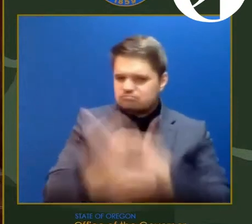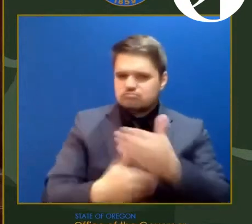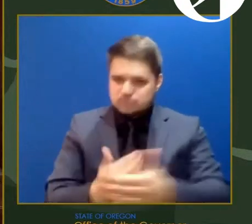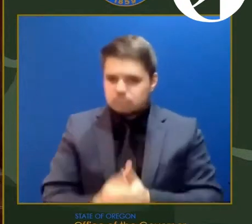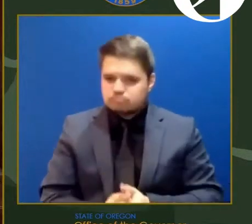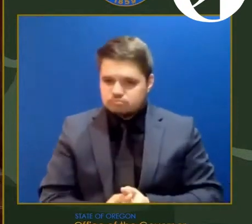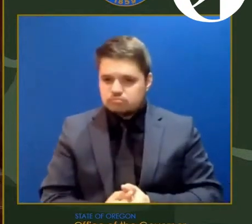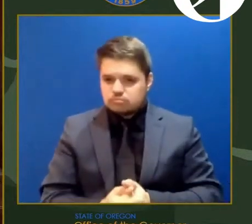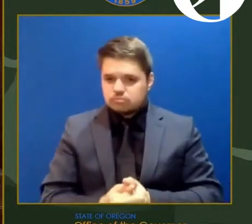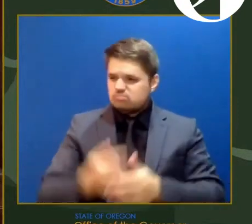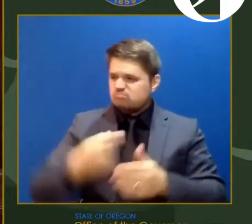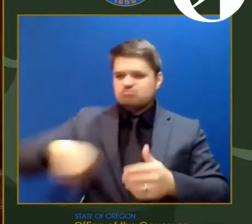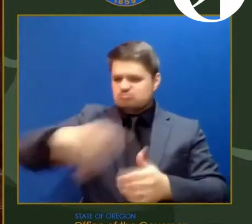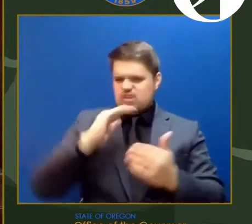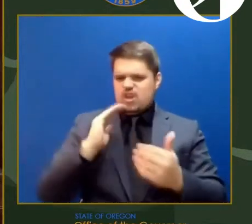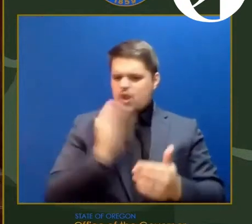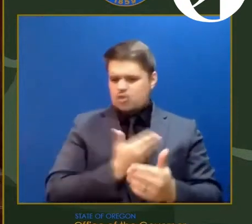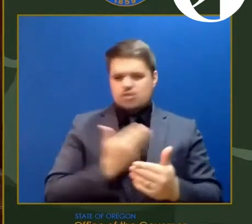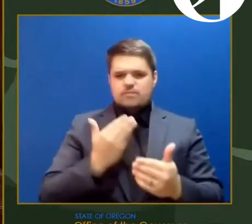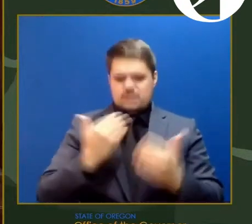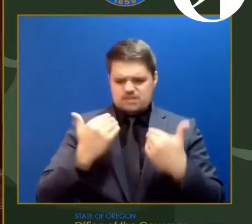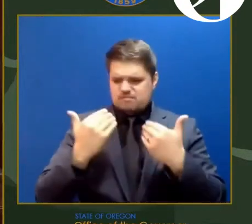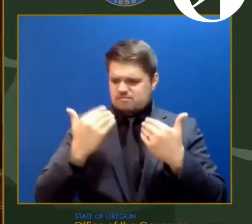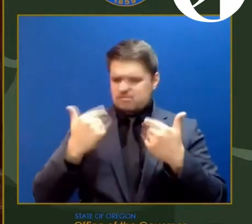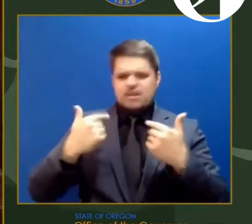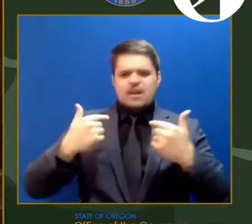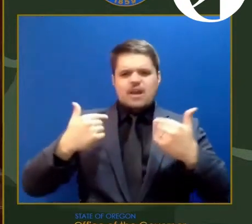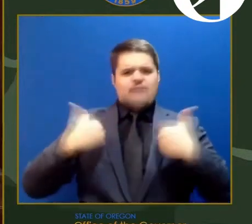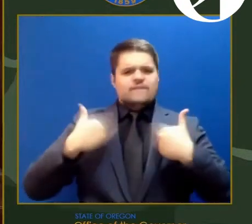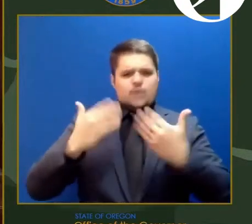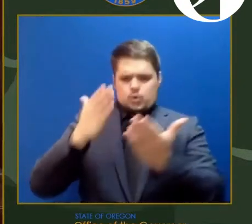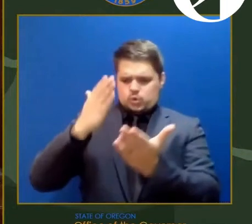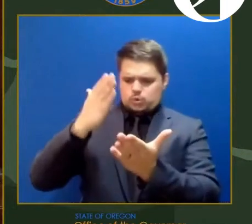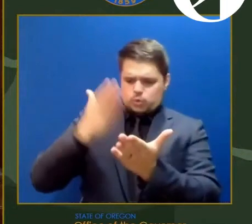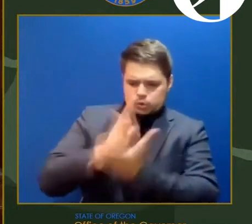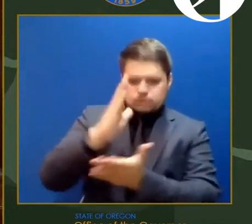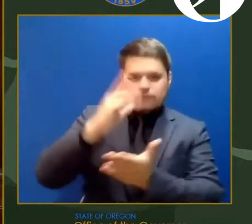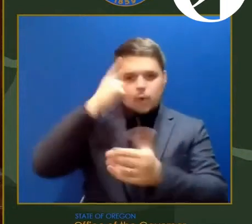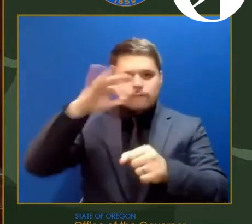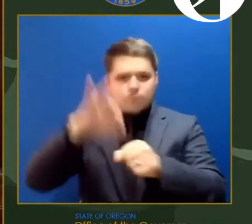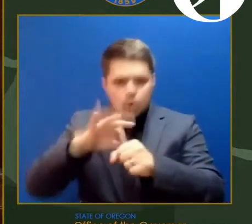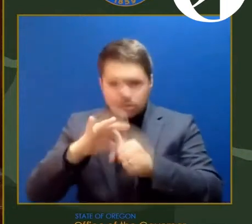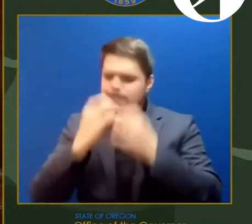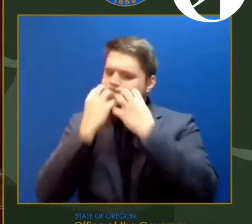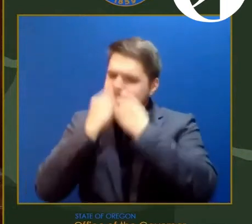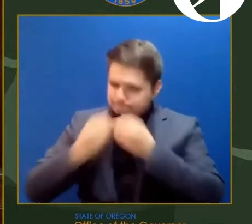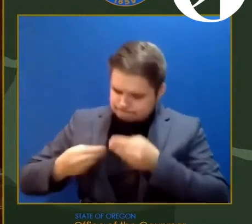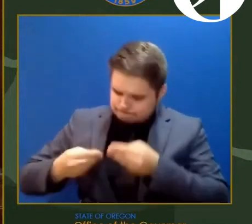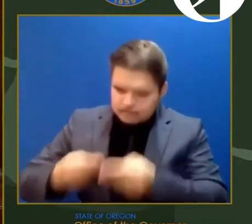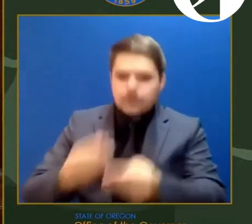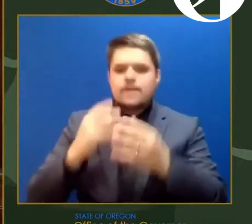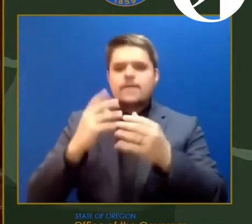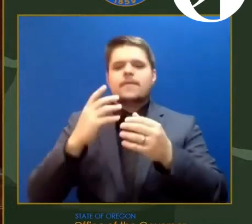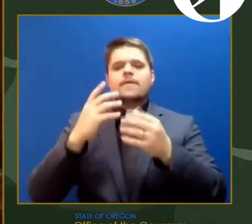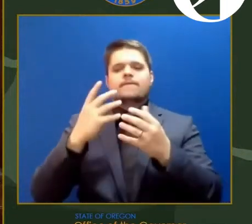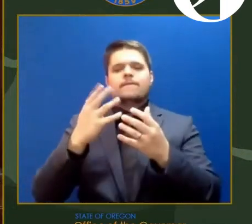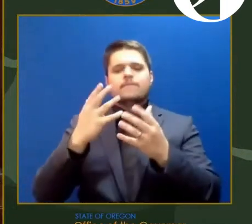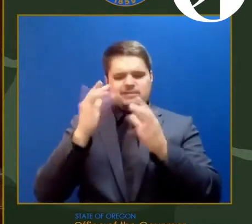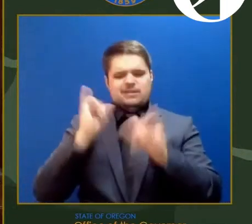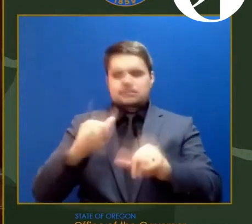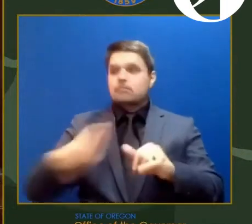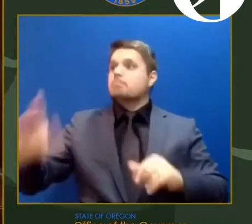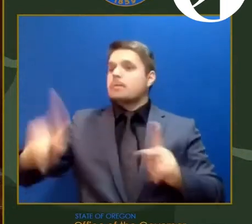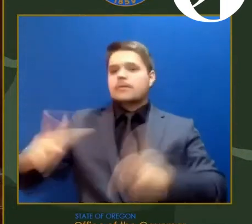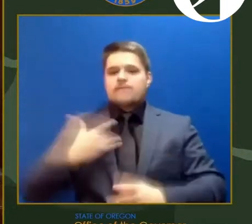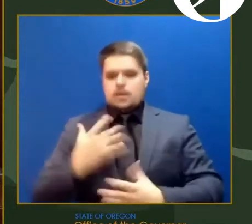It is sacred. Your vote is your voice. And in Oregon, as it should be everywhere,